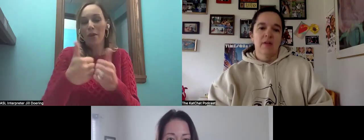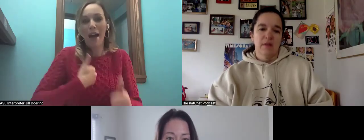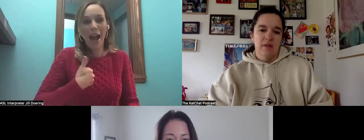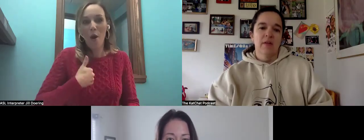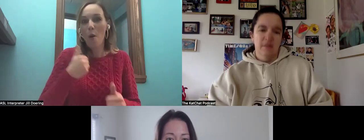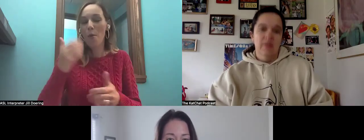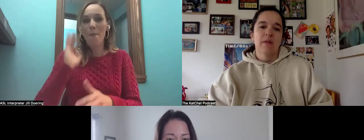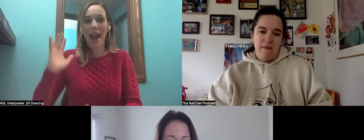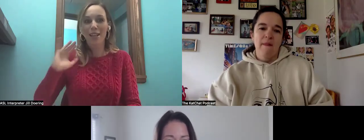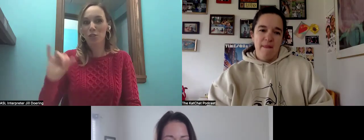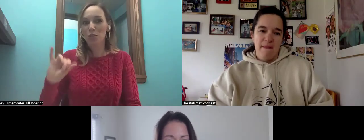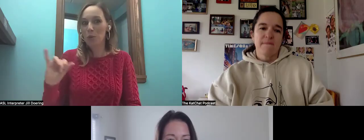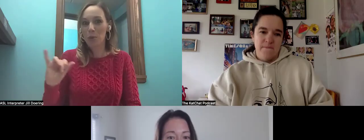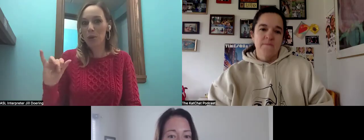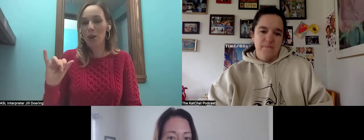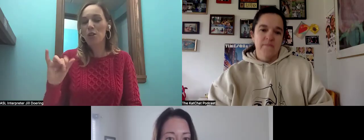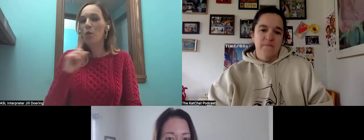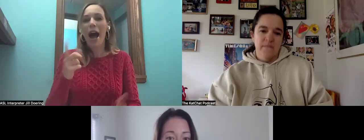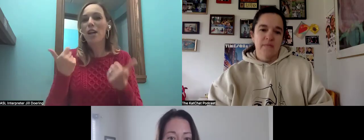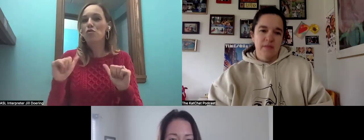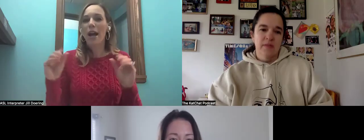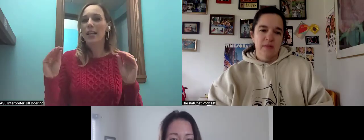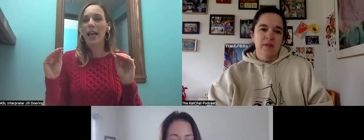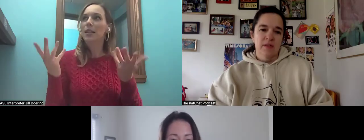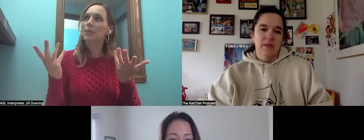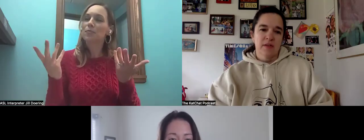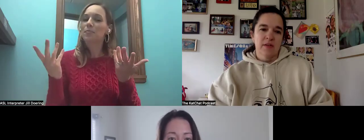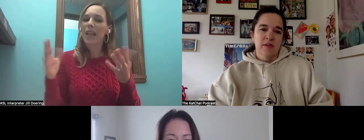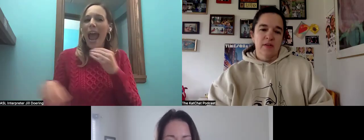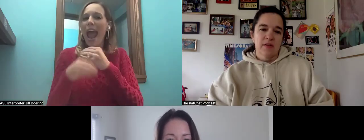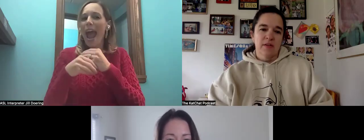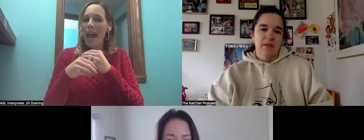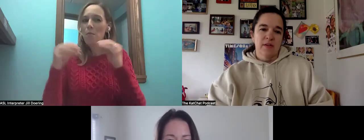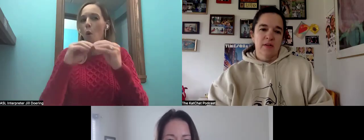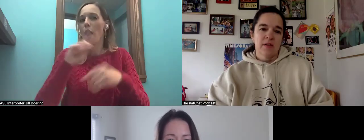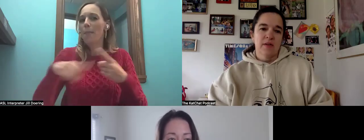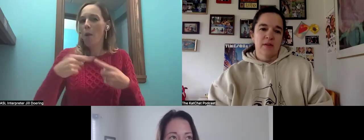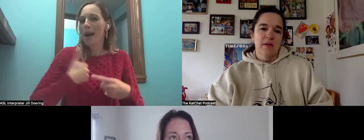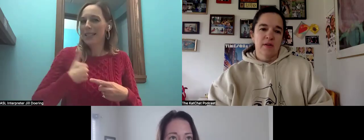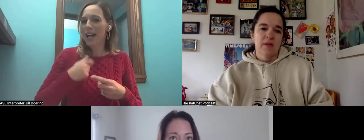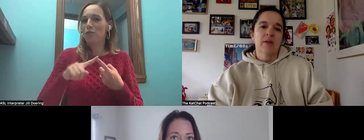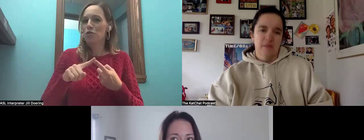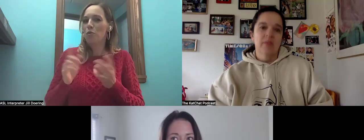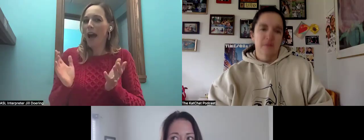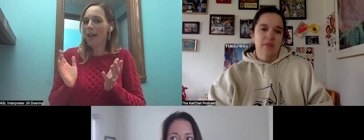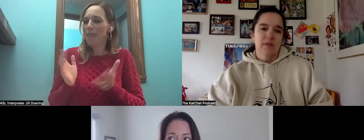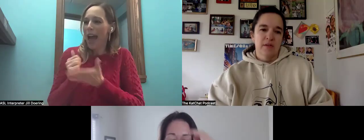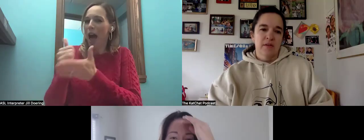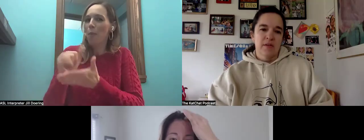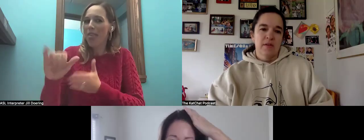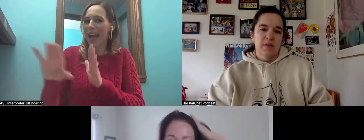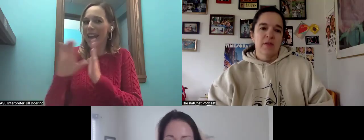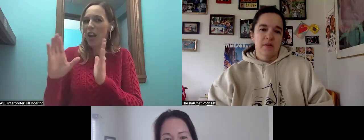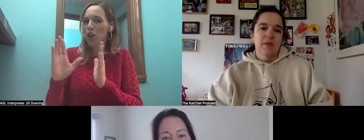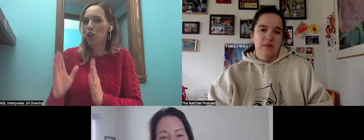kind of plugged in my own self into her to give her the courage to move forward. So I'm always kind of